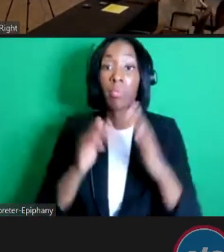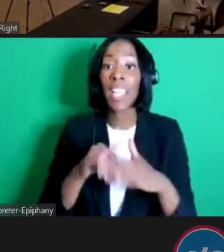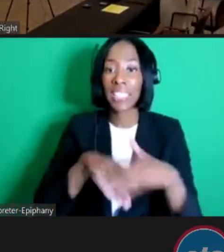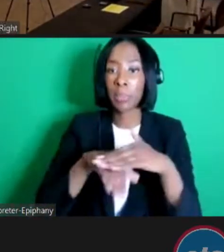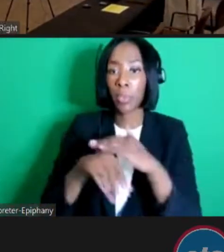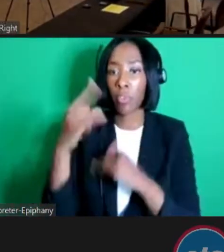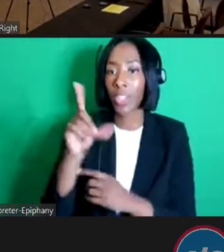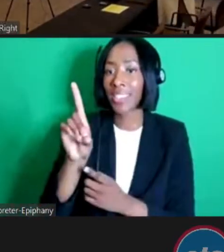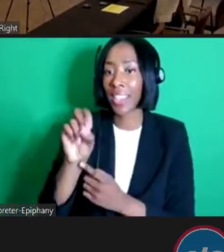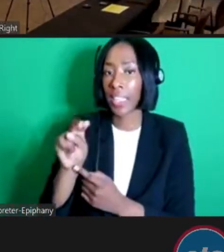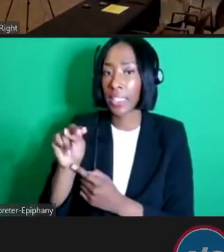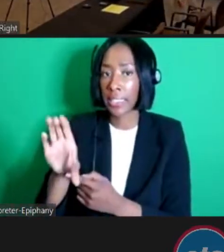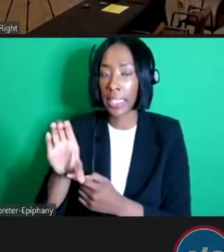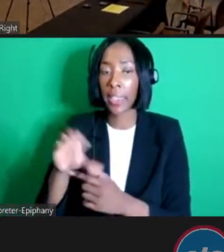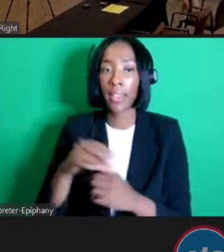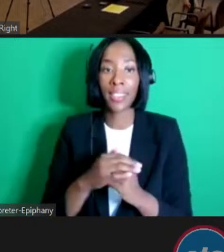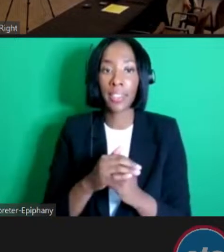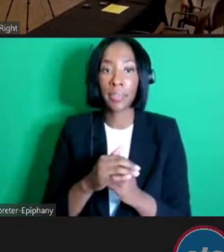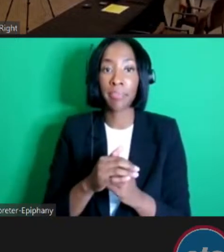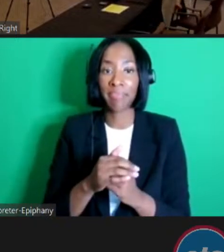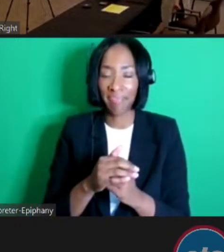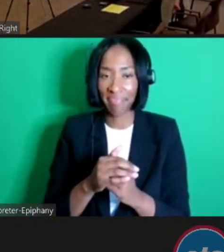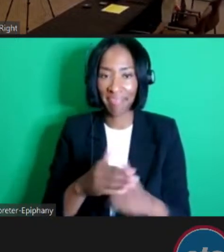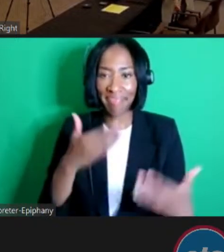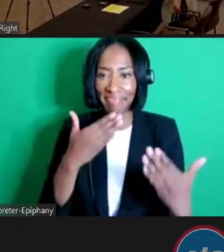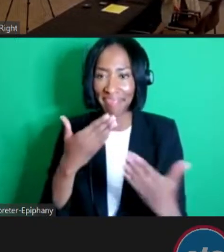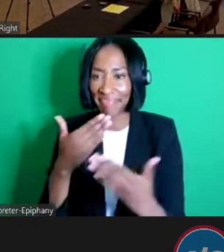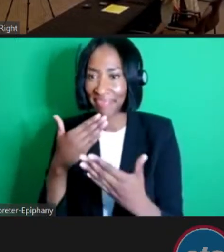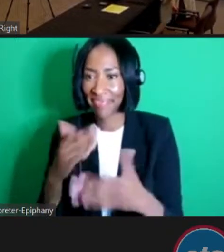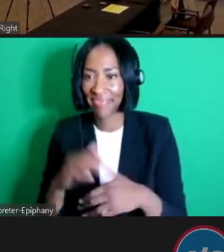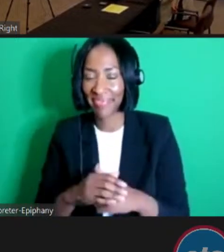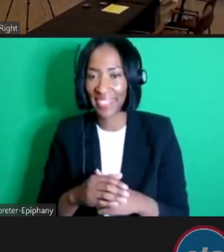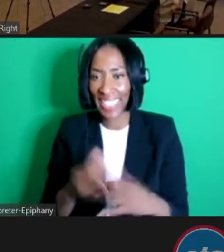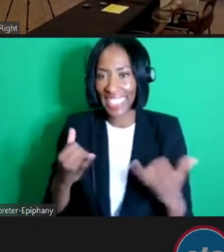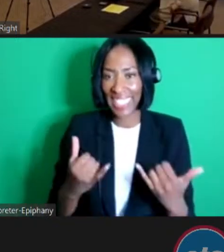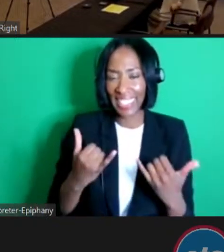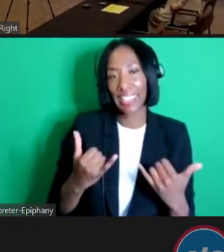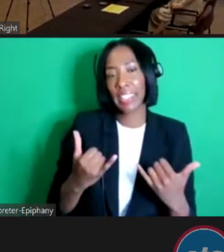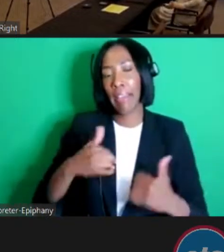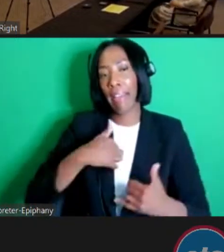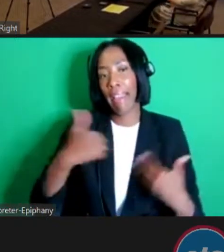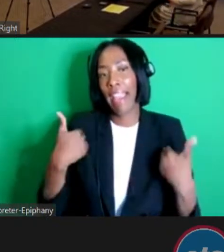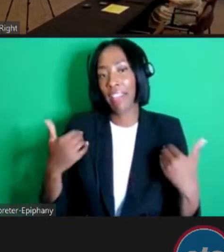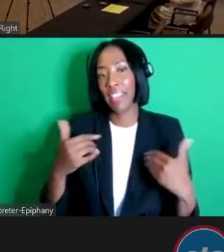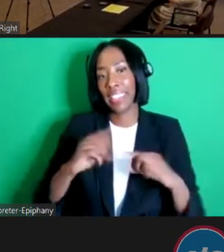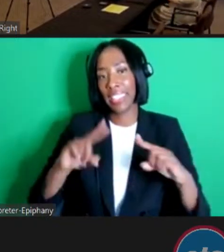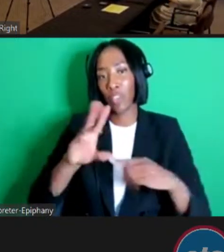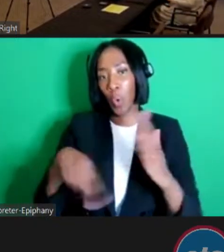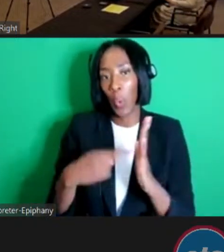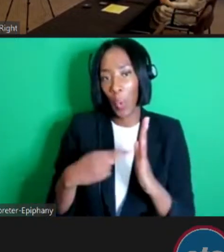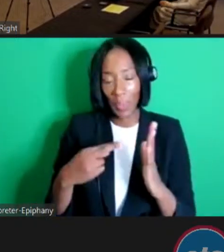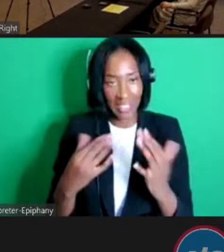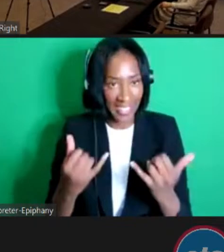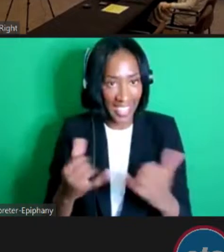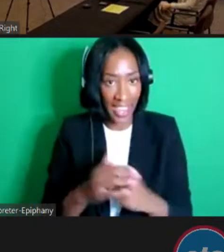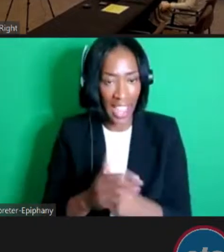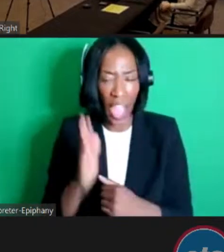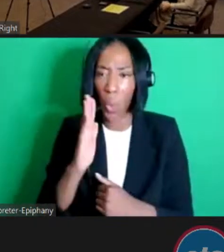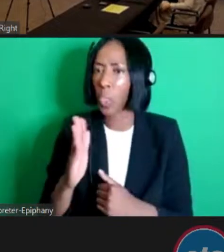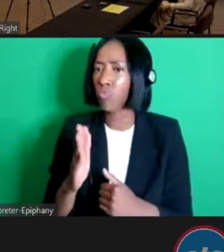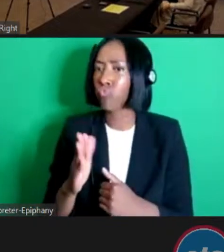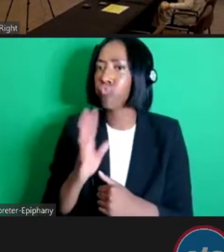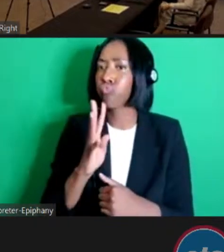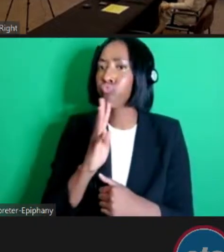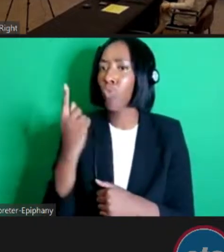Thank you. So we're a little bit of different hat here with you today than I have in the past. Hopefully, so I'm just going to talk through a little